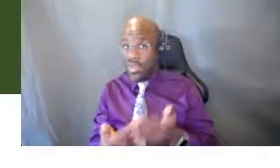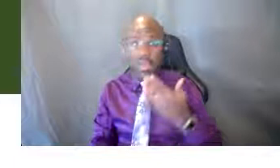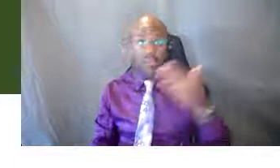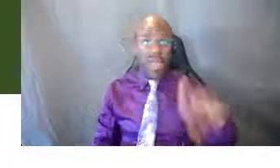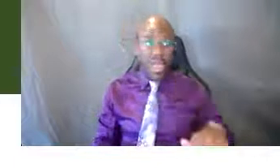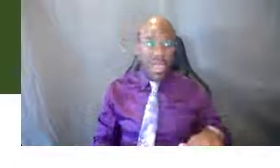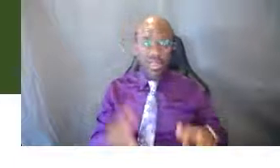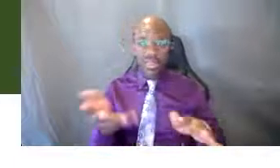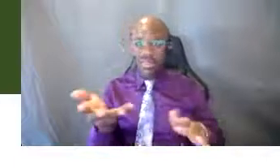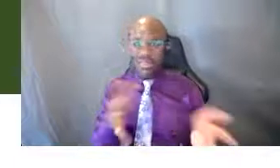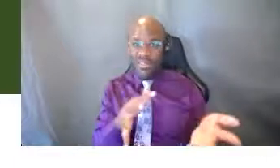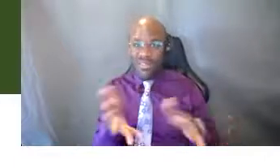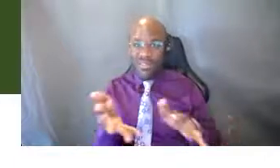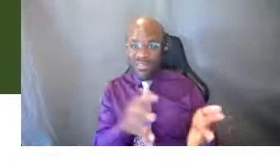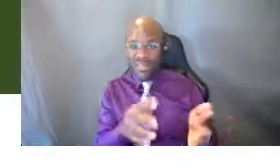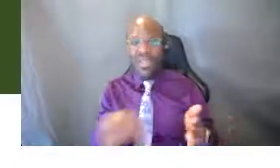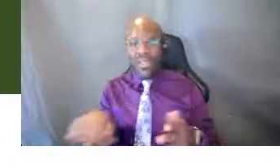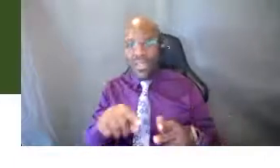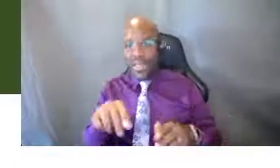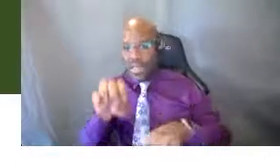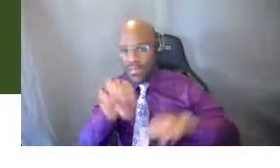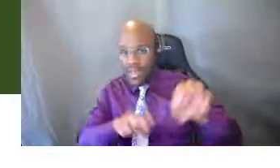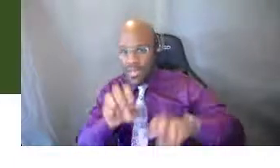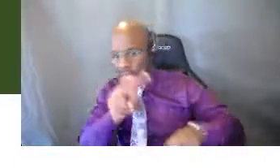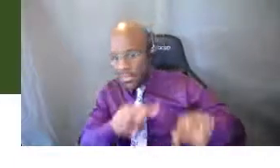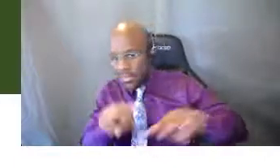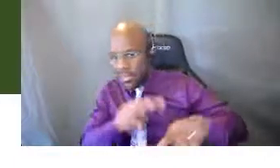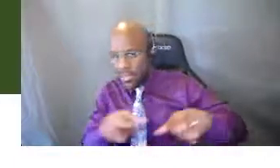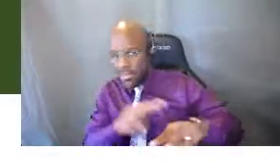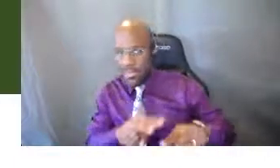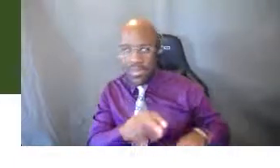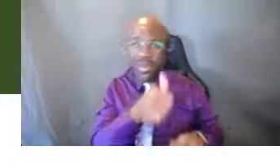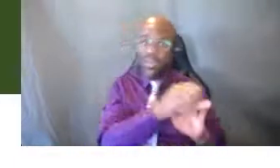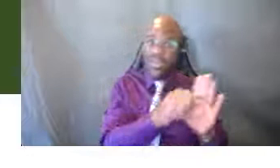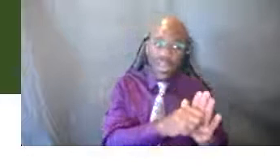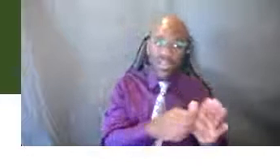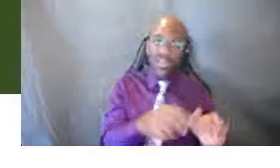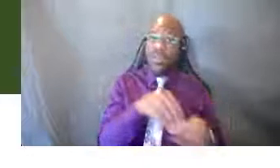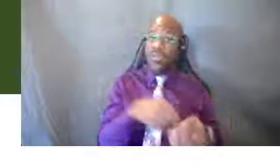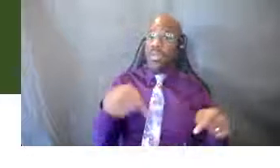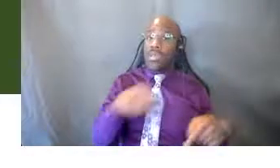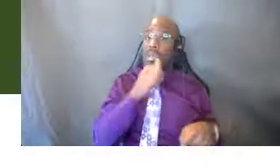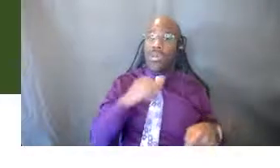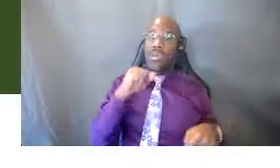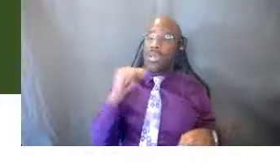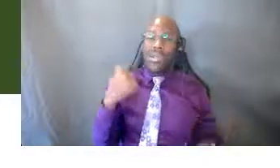something that's often absent in Arizona and many other states, inadequate monitoring of the